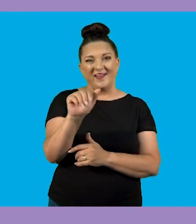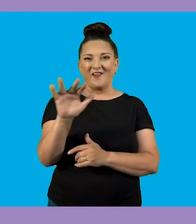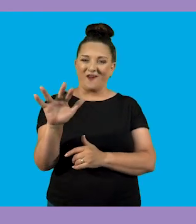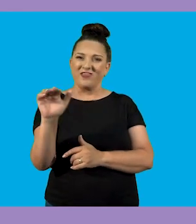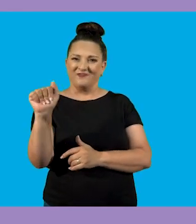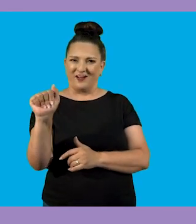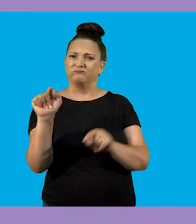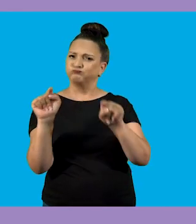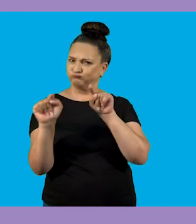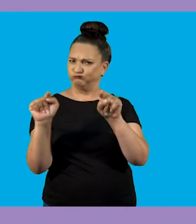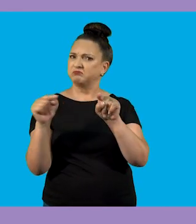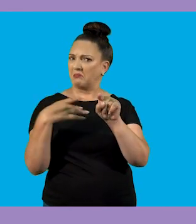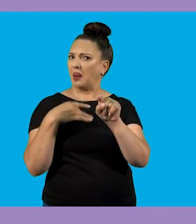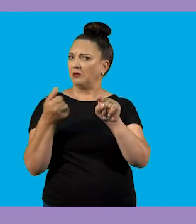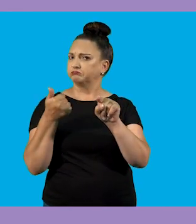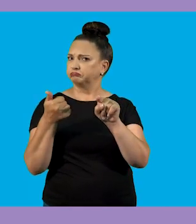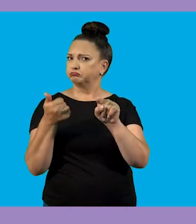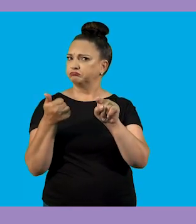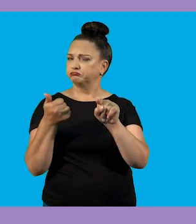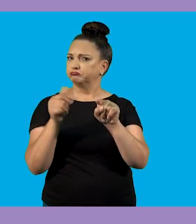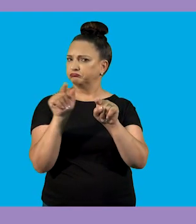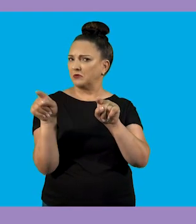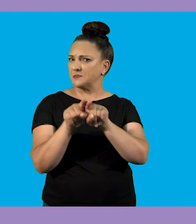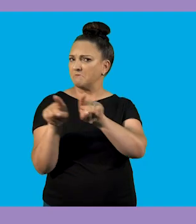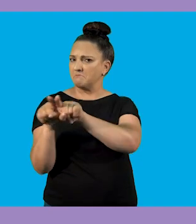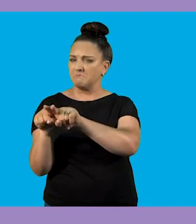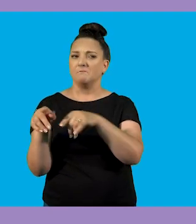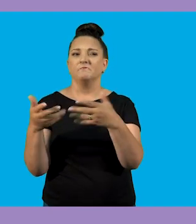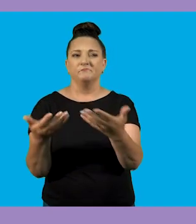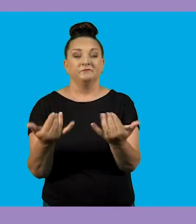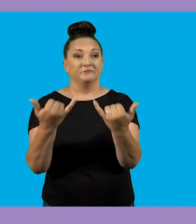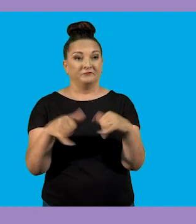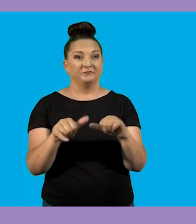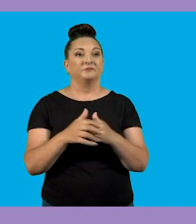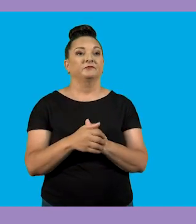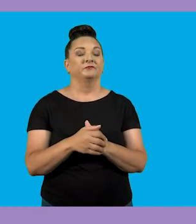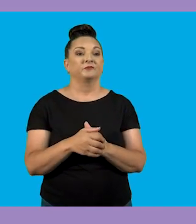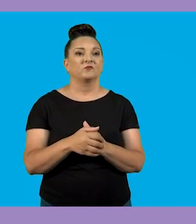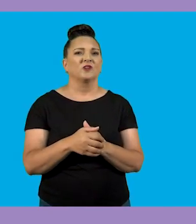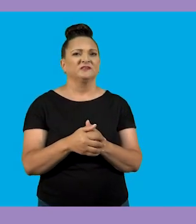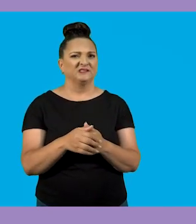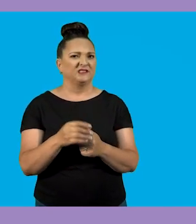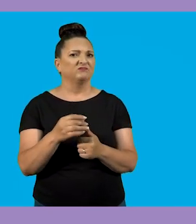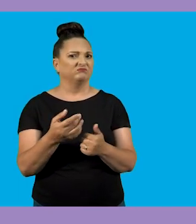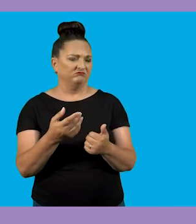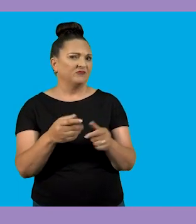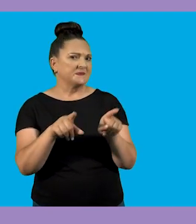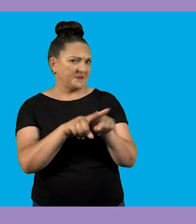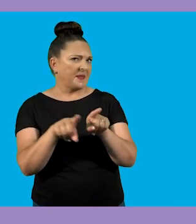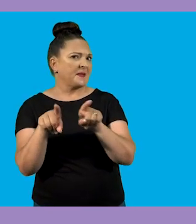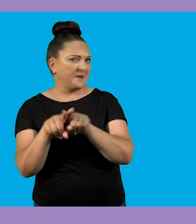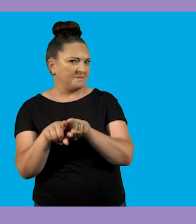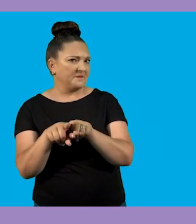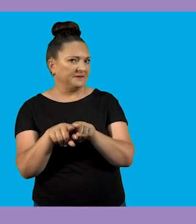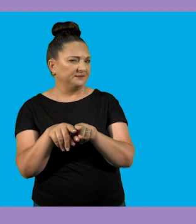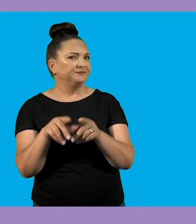and 5a are like terms. So in the following expressions, we are going to identify the like terms, just